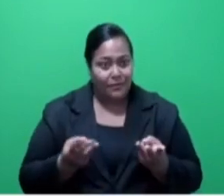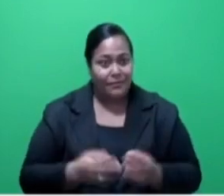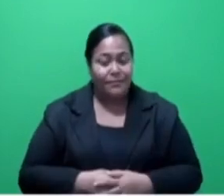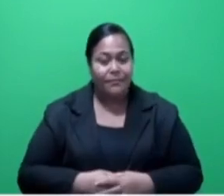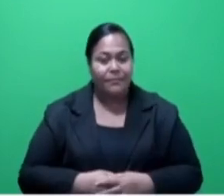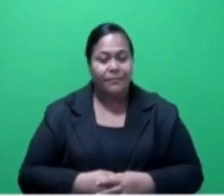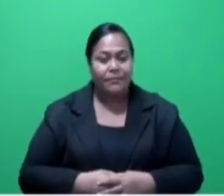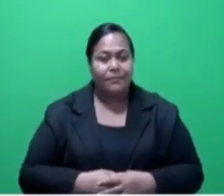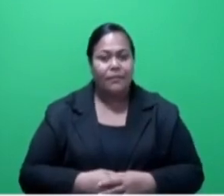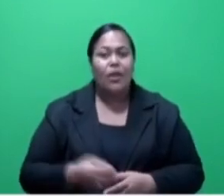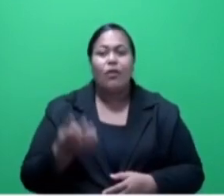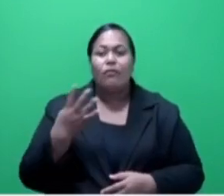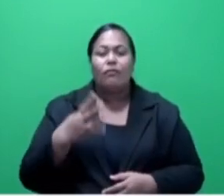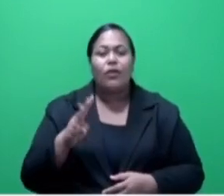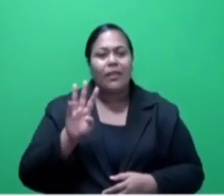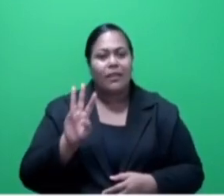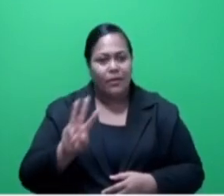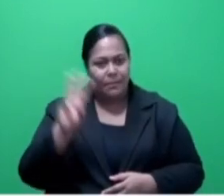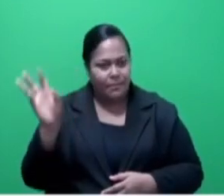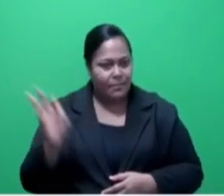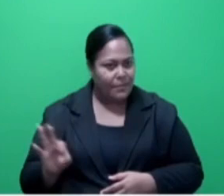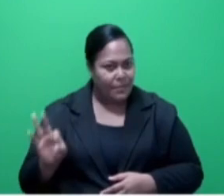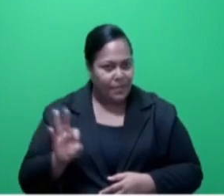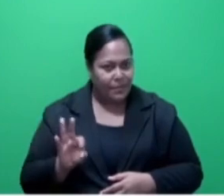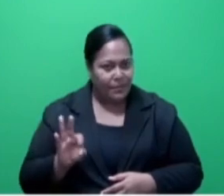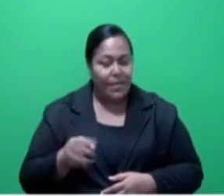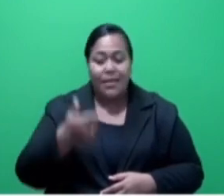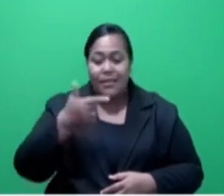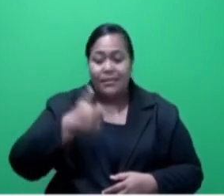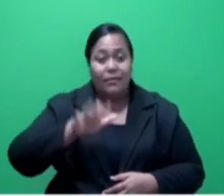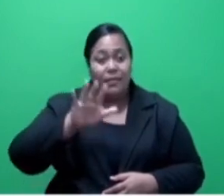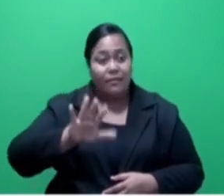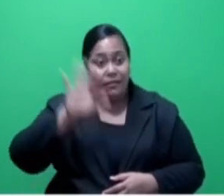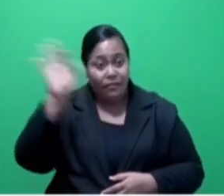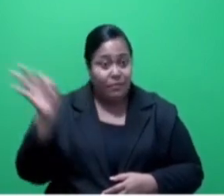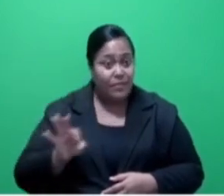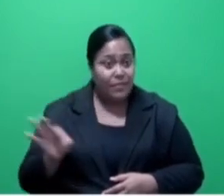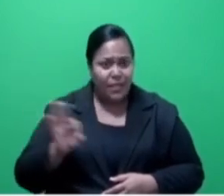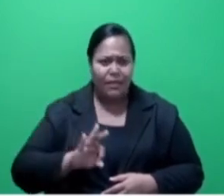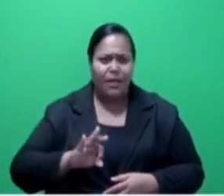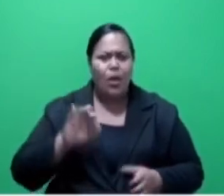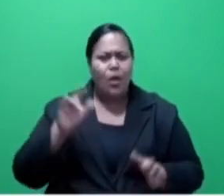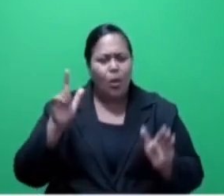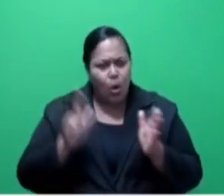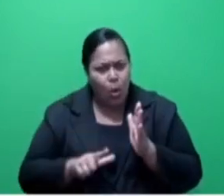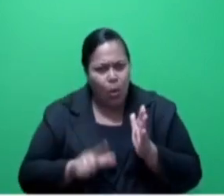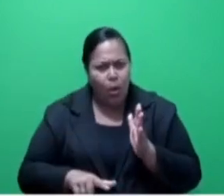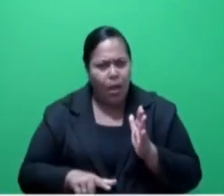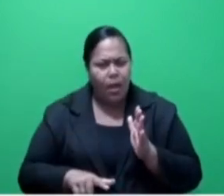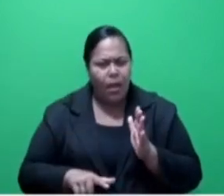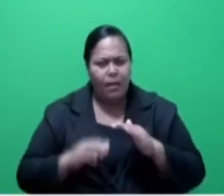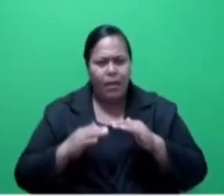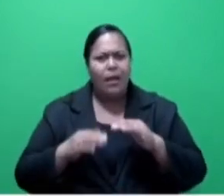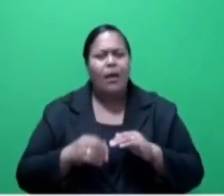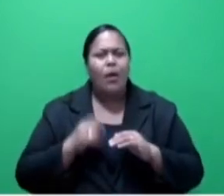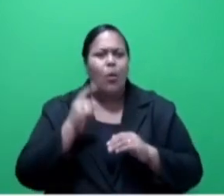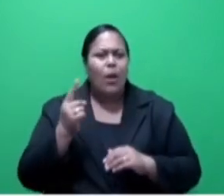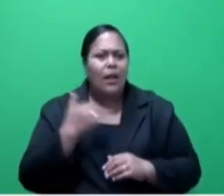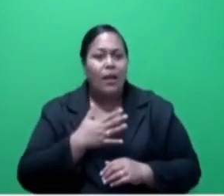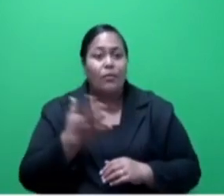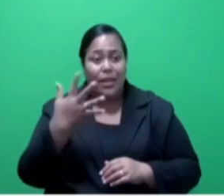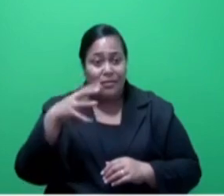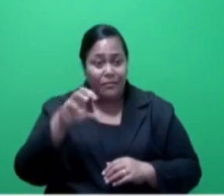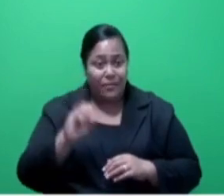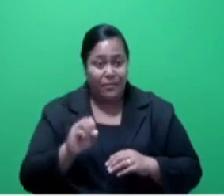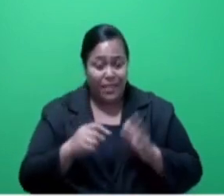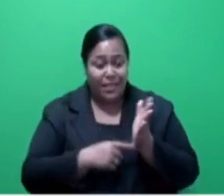sir, 75% produce below 150 tons. That's it. That's it. You